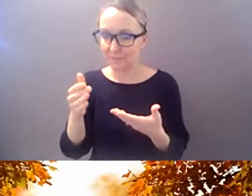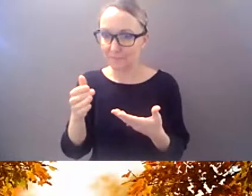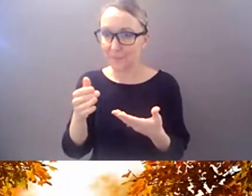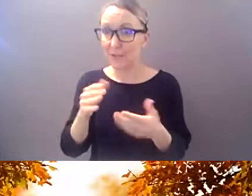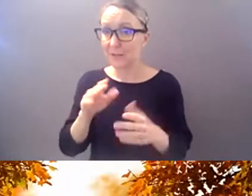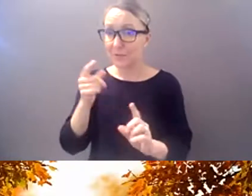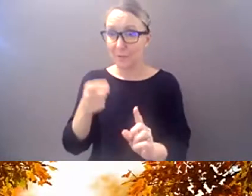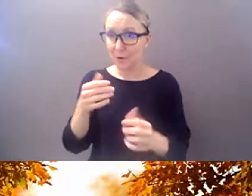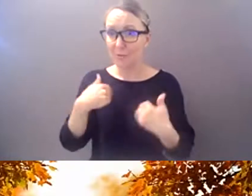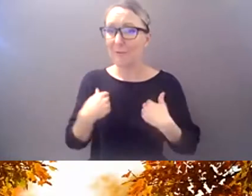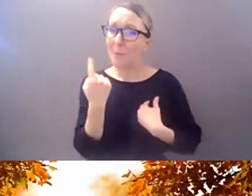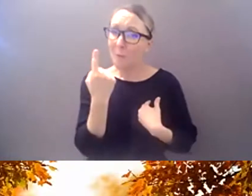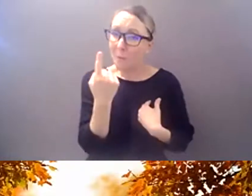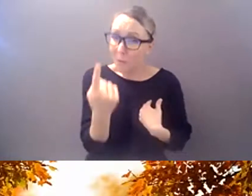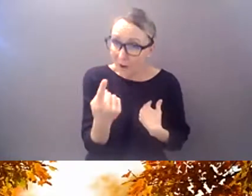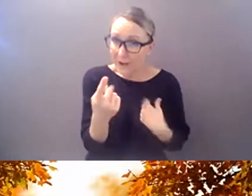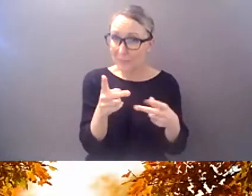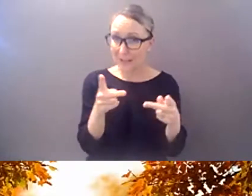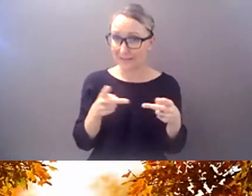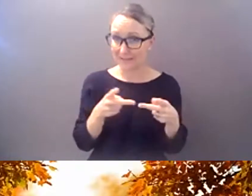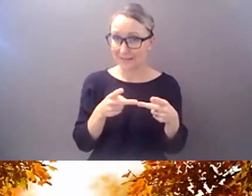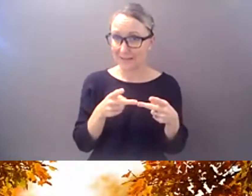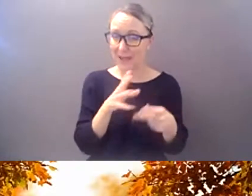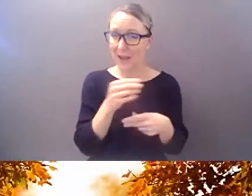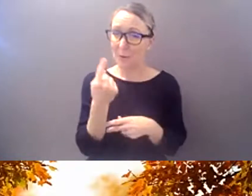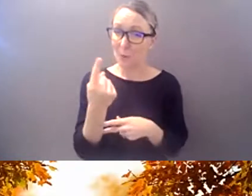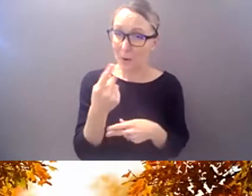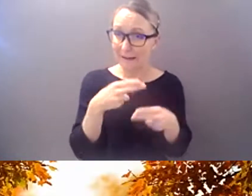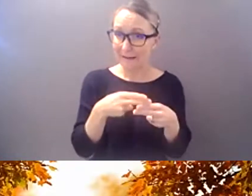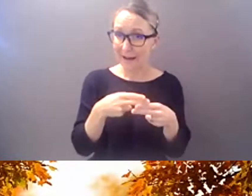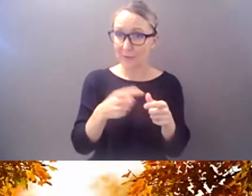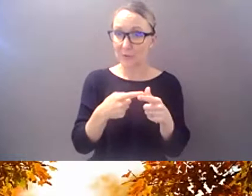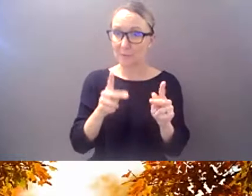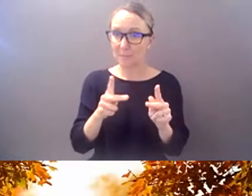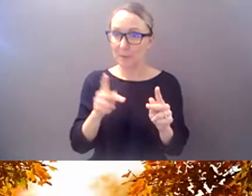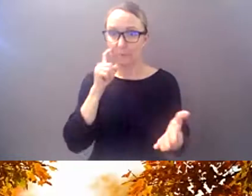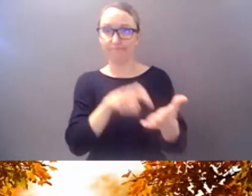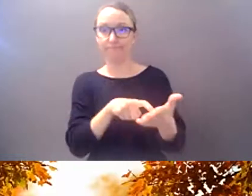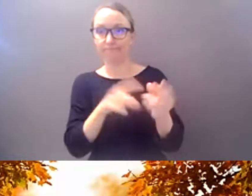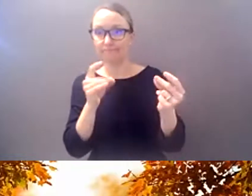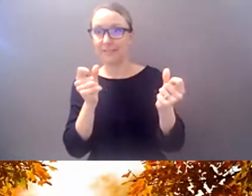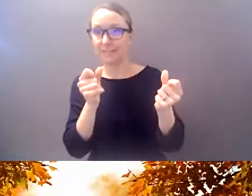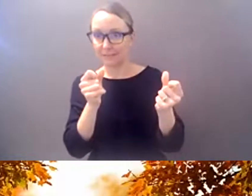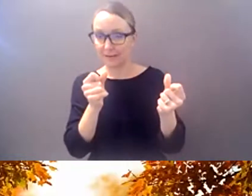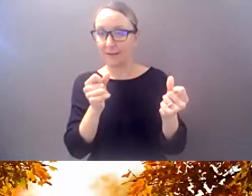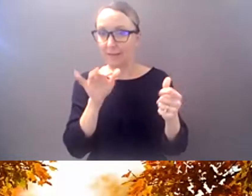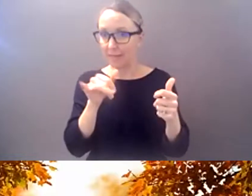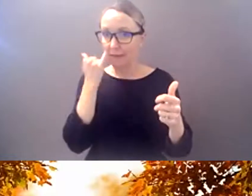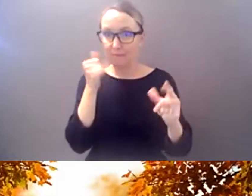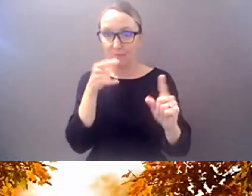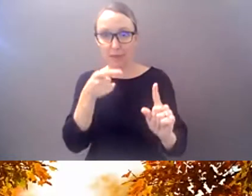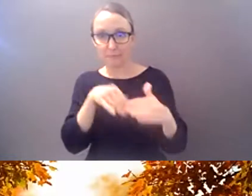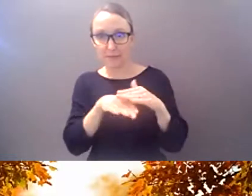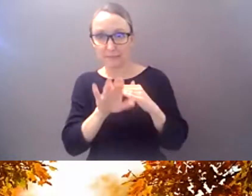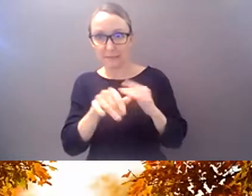common brand so that there's instant name recognition and association with the array of services that our communities have